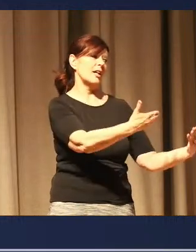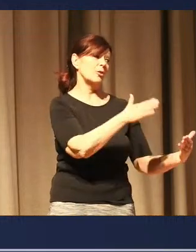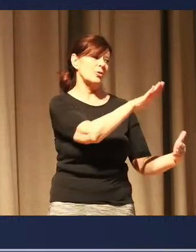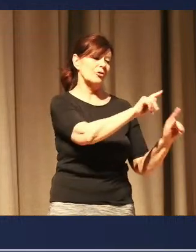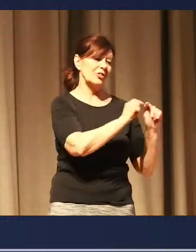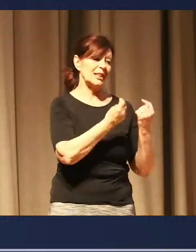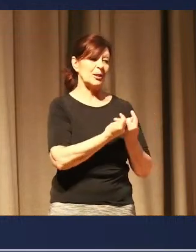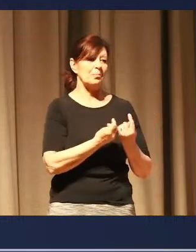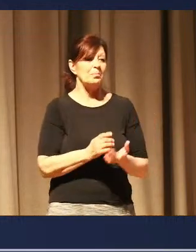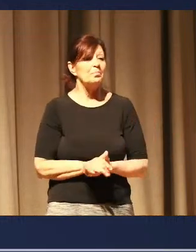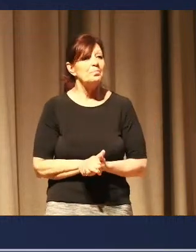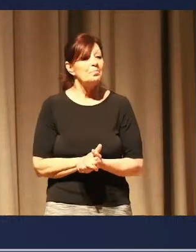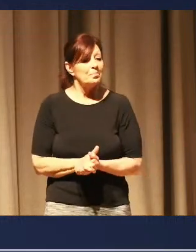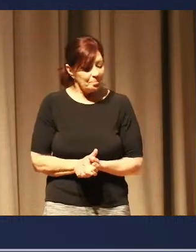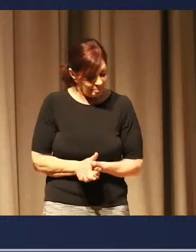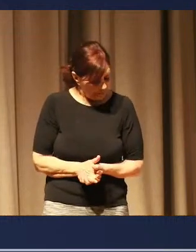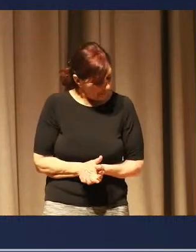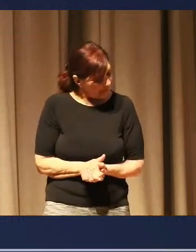team.